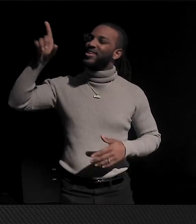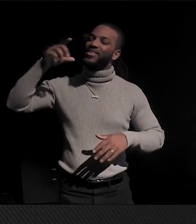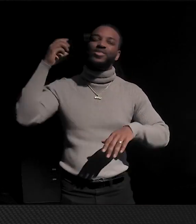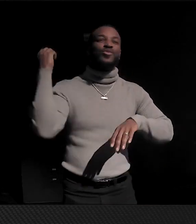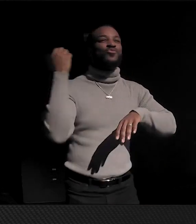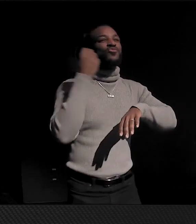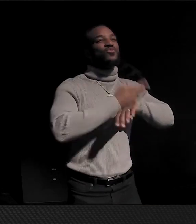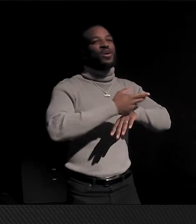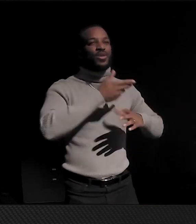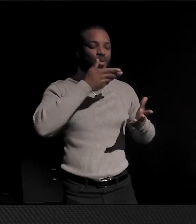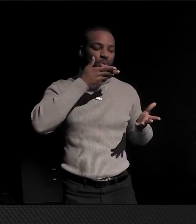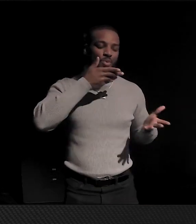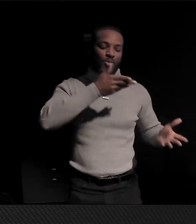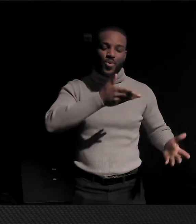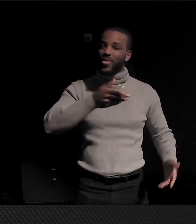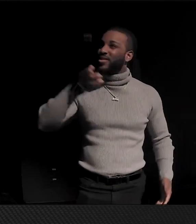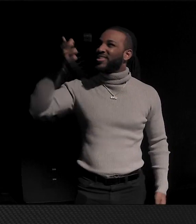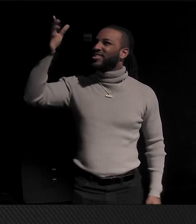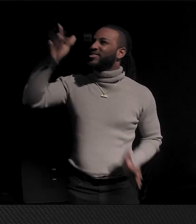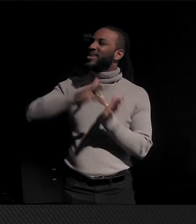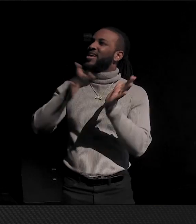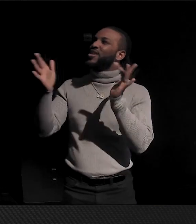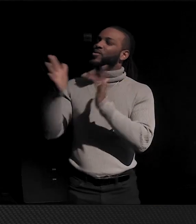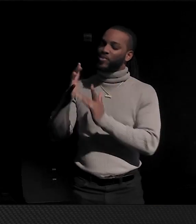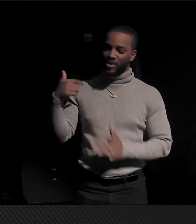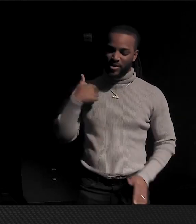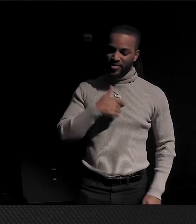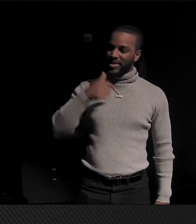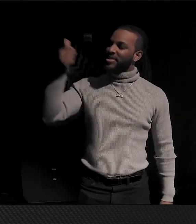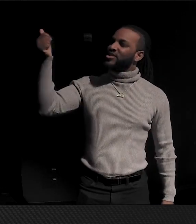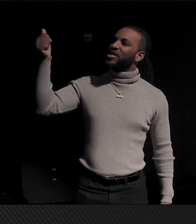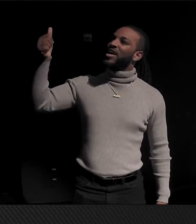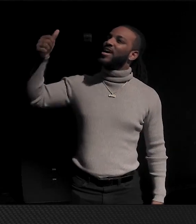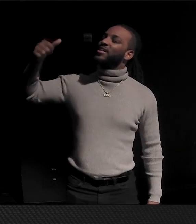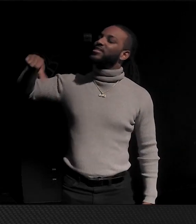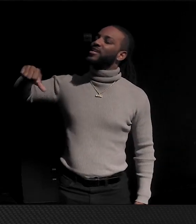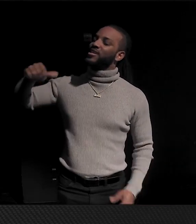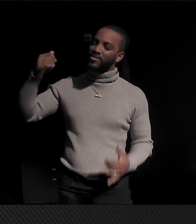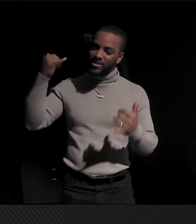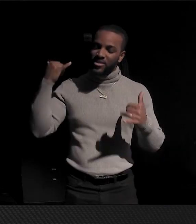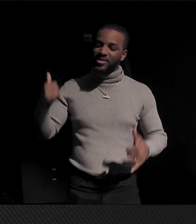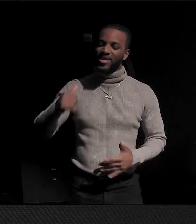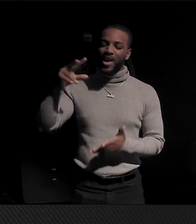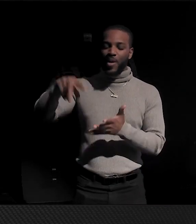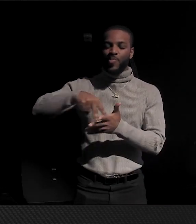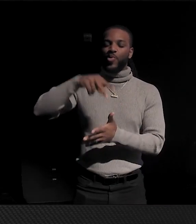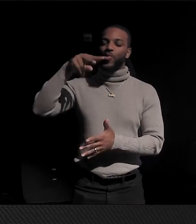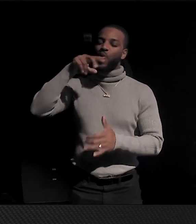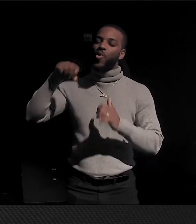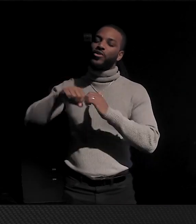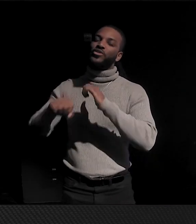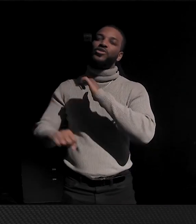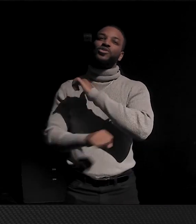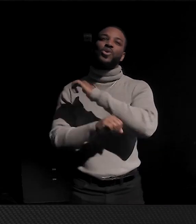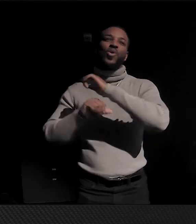Death was arrested. The man we rejected became